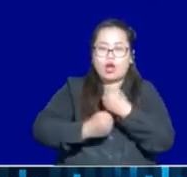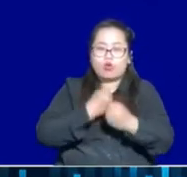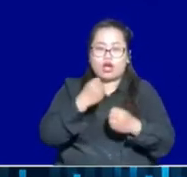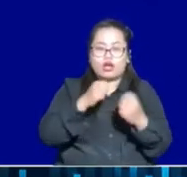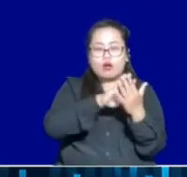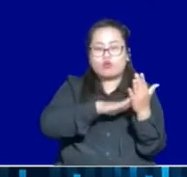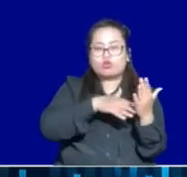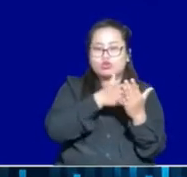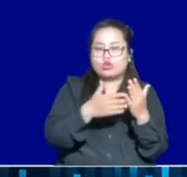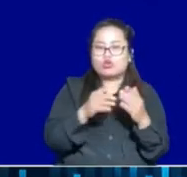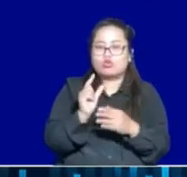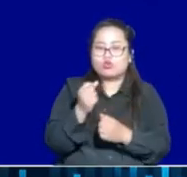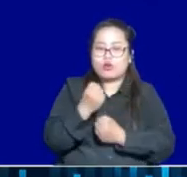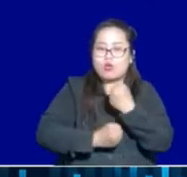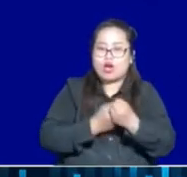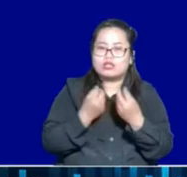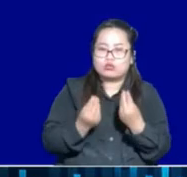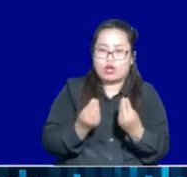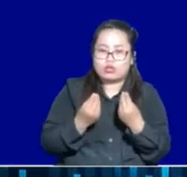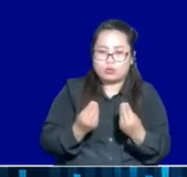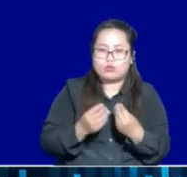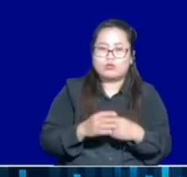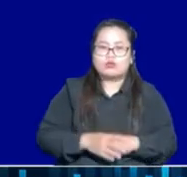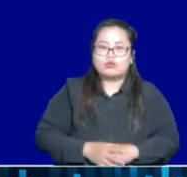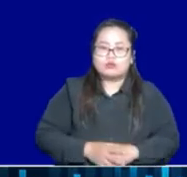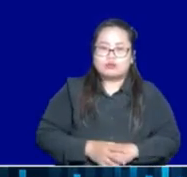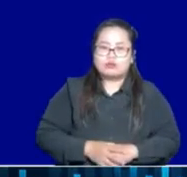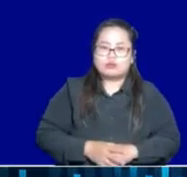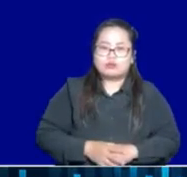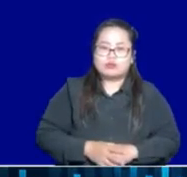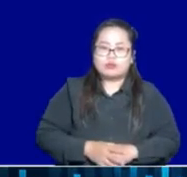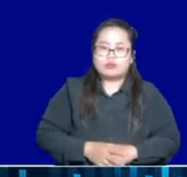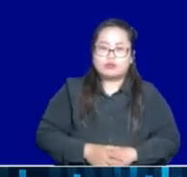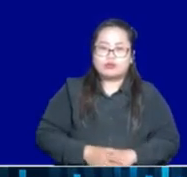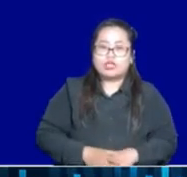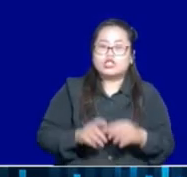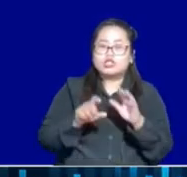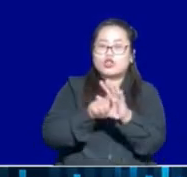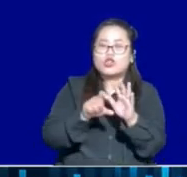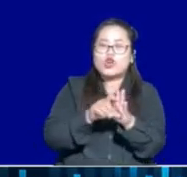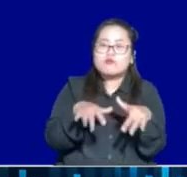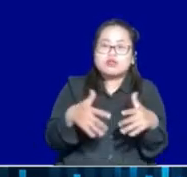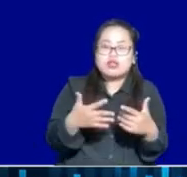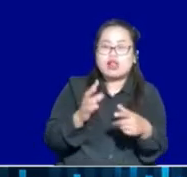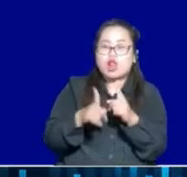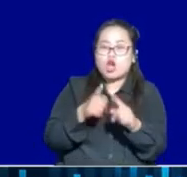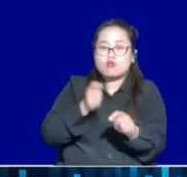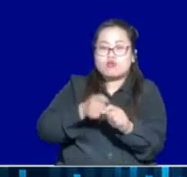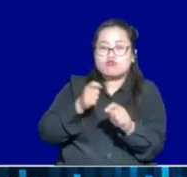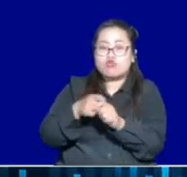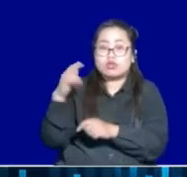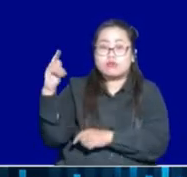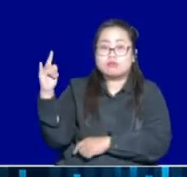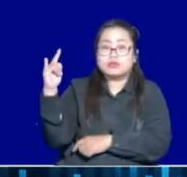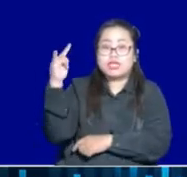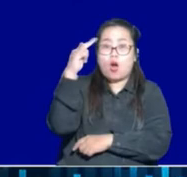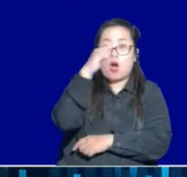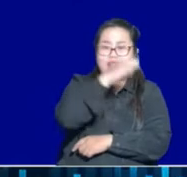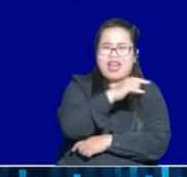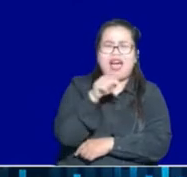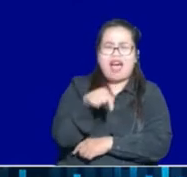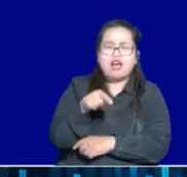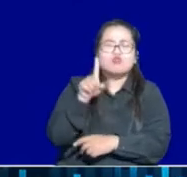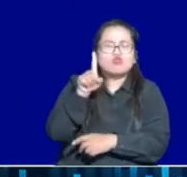787. It's done across all of these countries through all of these corporations, and they all have to be